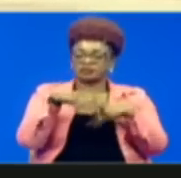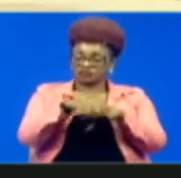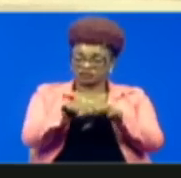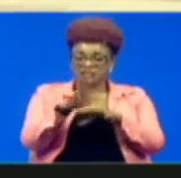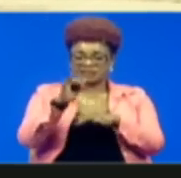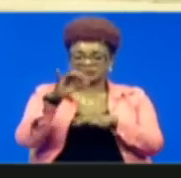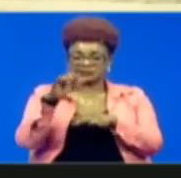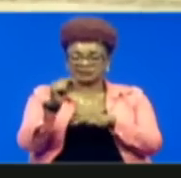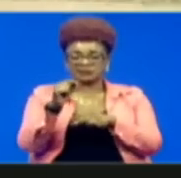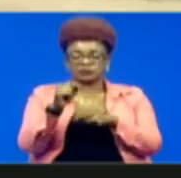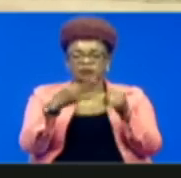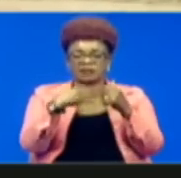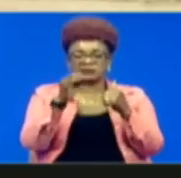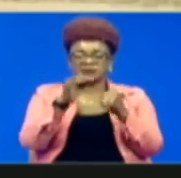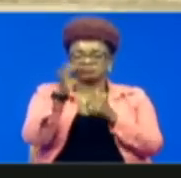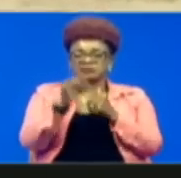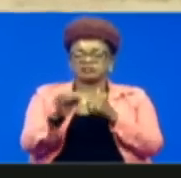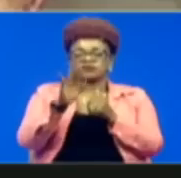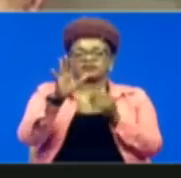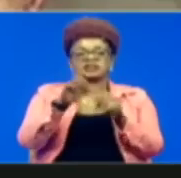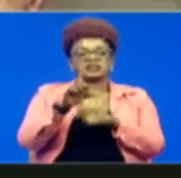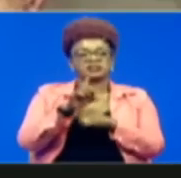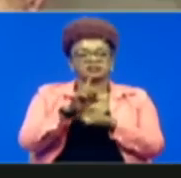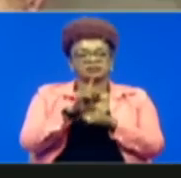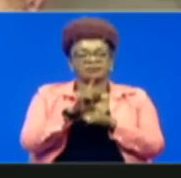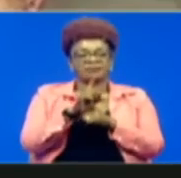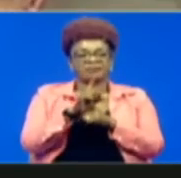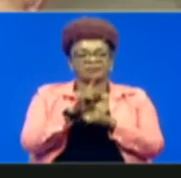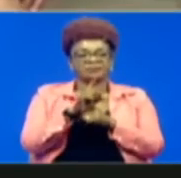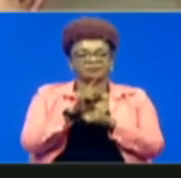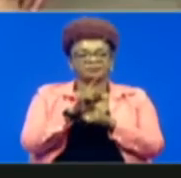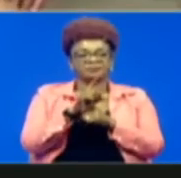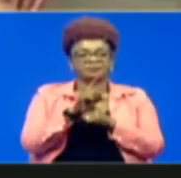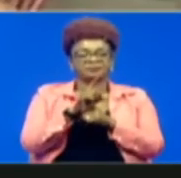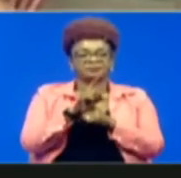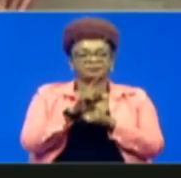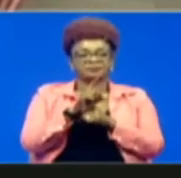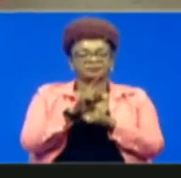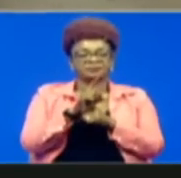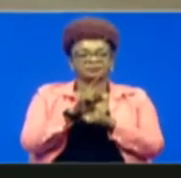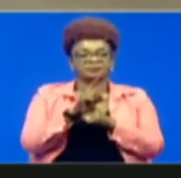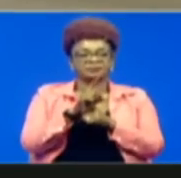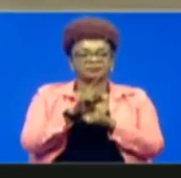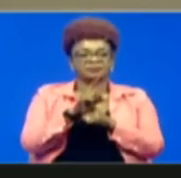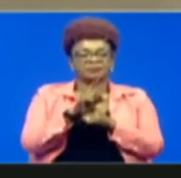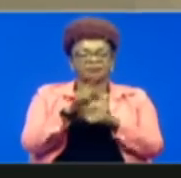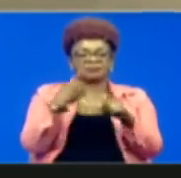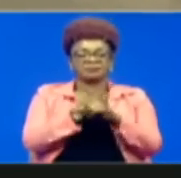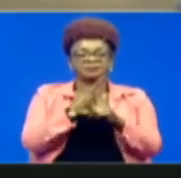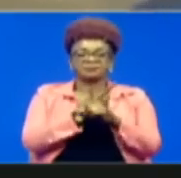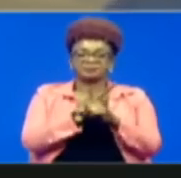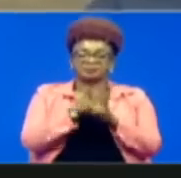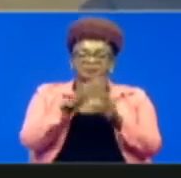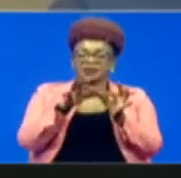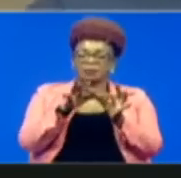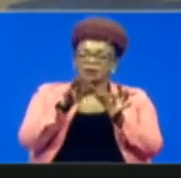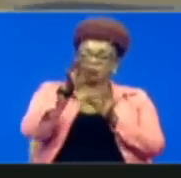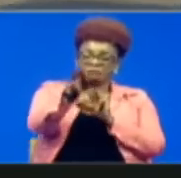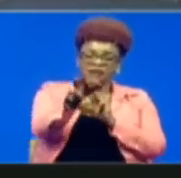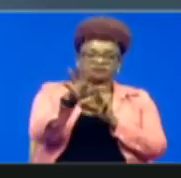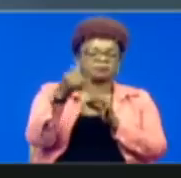into 80% of his lessons. Let's appreciate my hand. Hundreds of kilometers away from